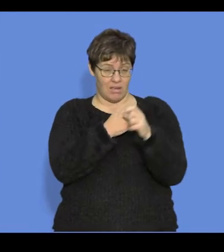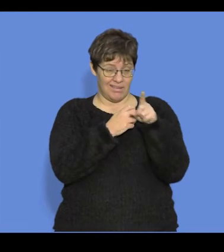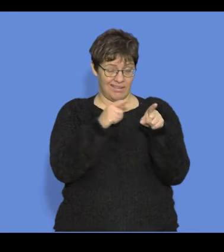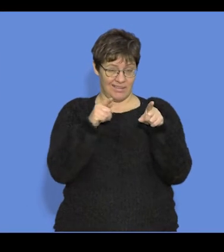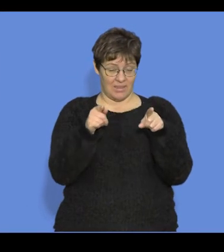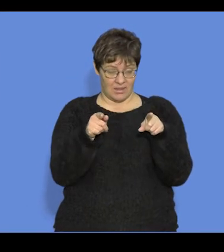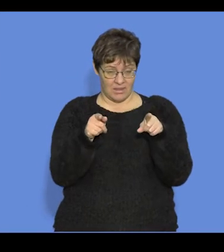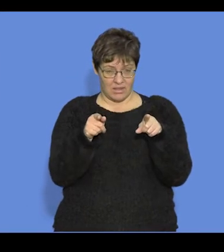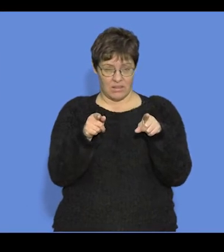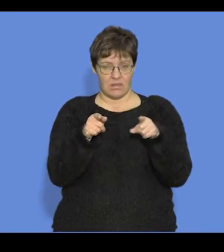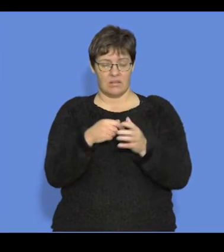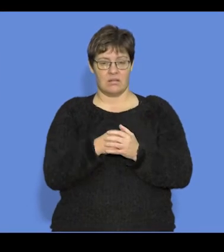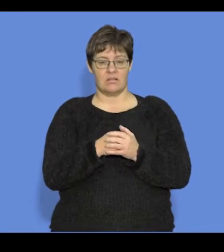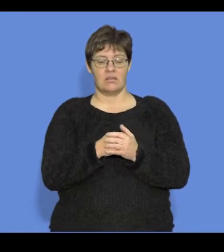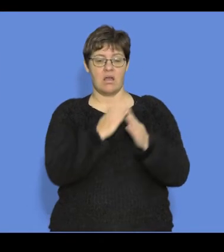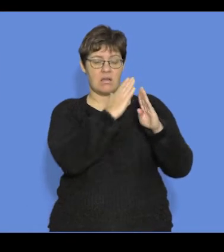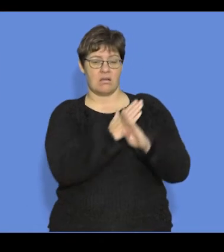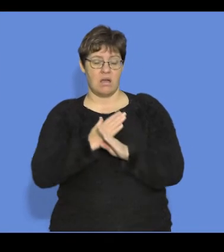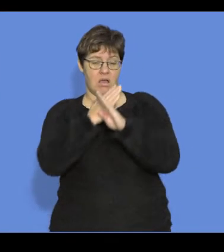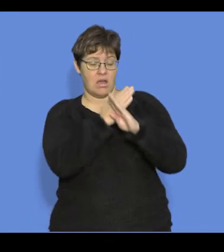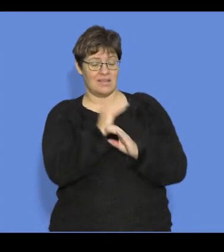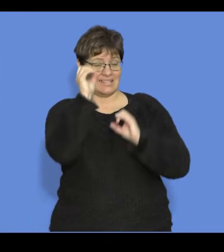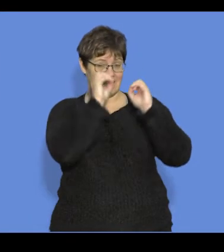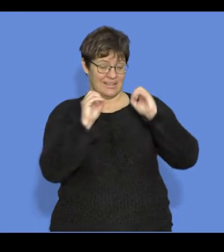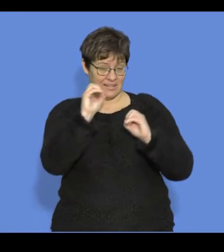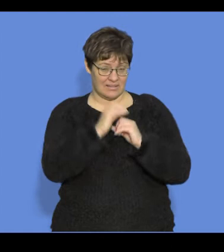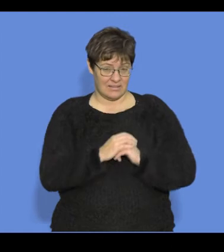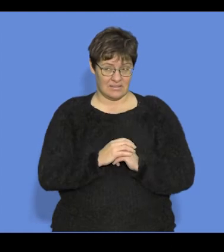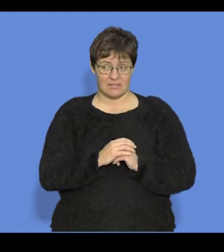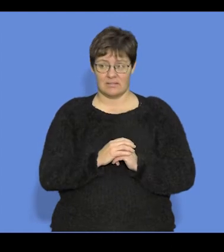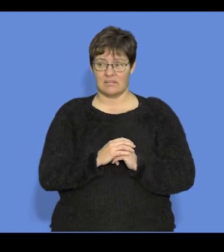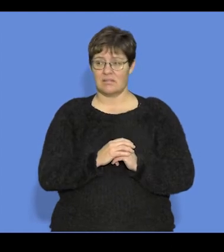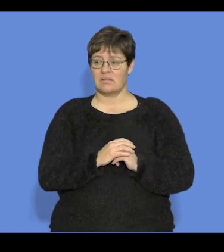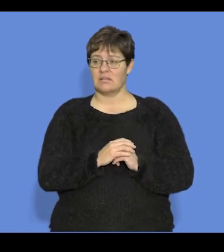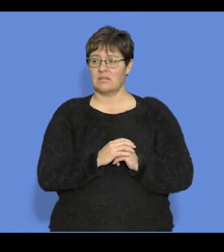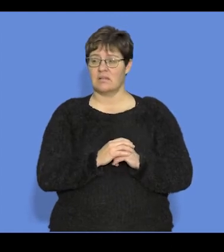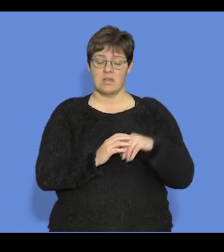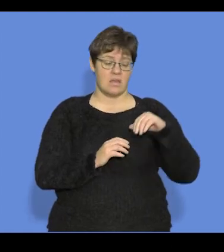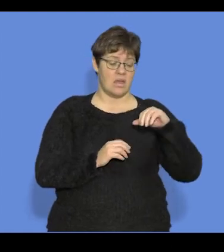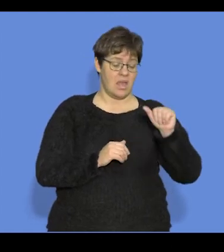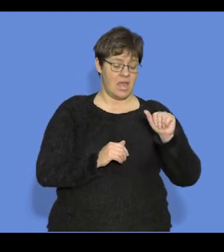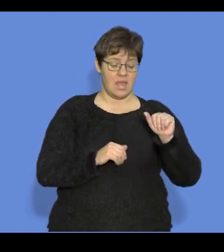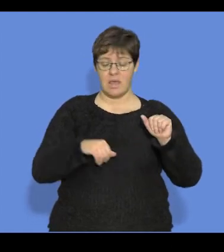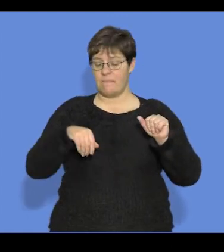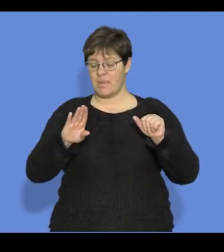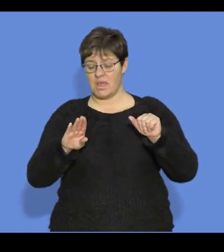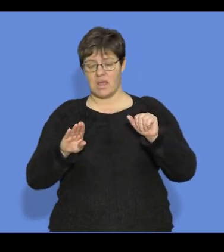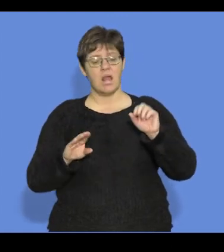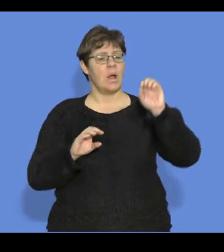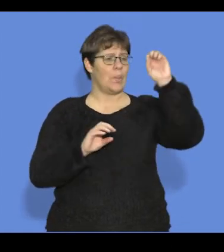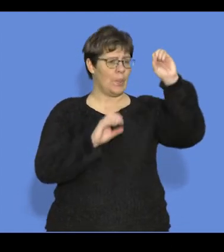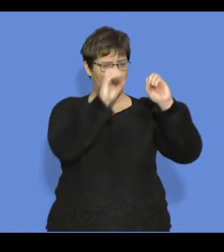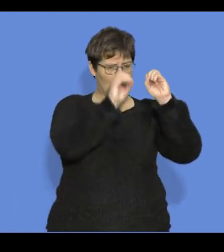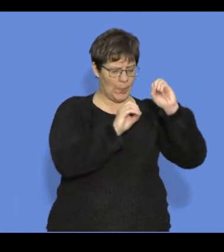are the guard cells. And if you have a look, leaf A and B have a different distribution.